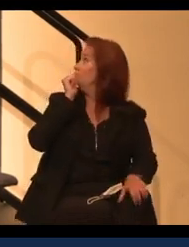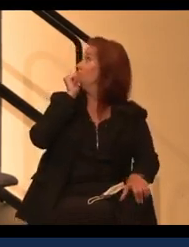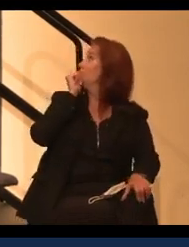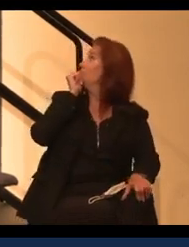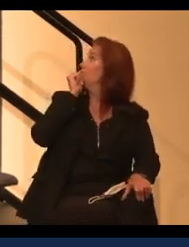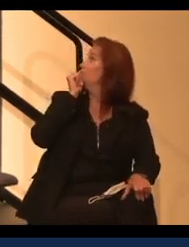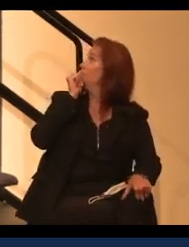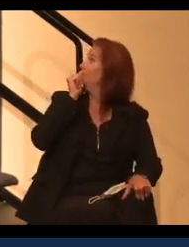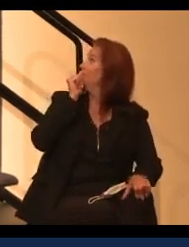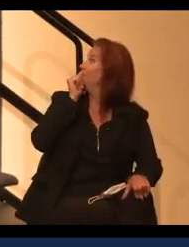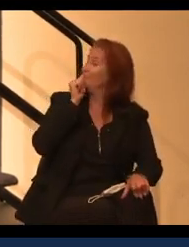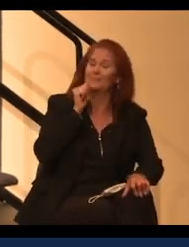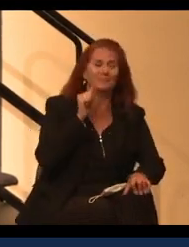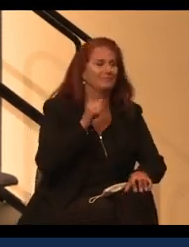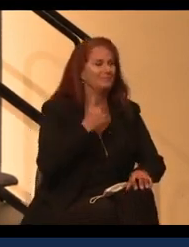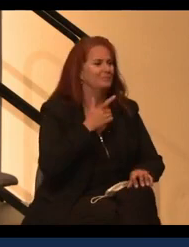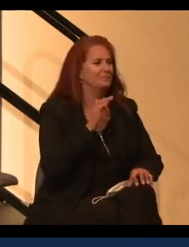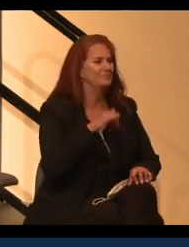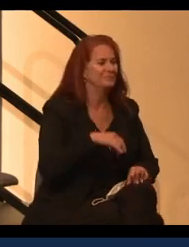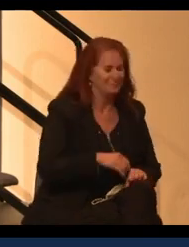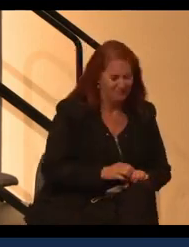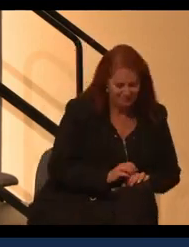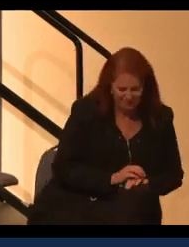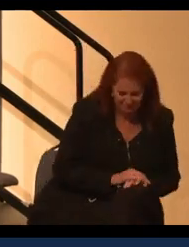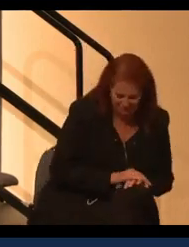Oops, sorry about that.